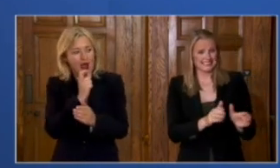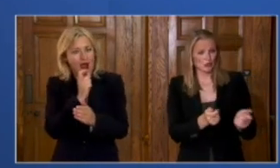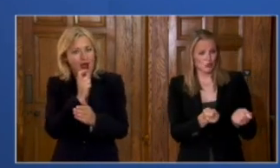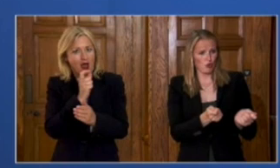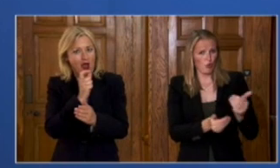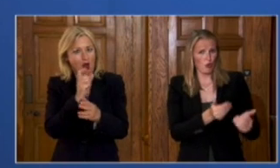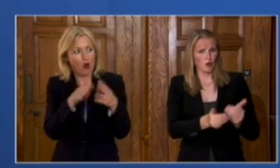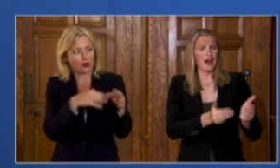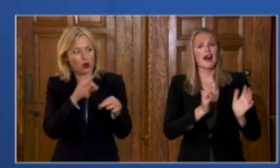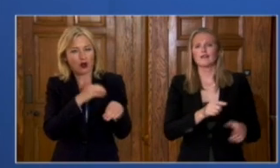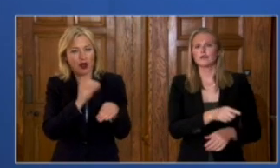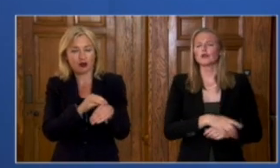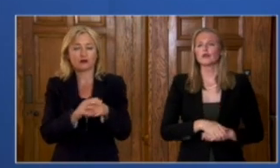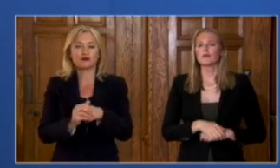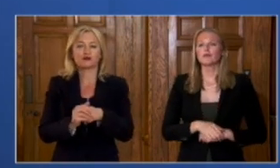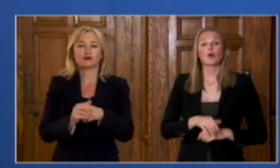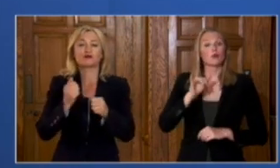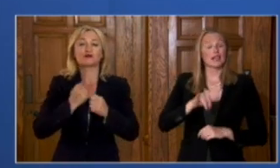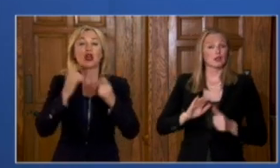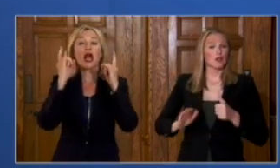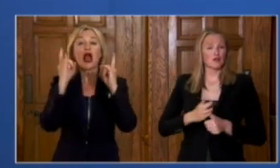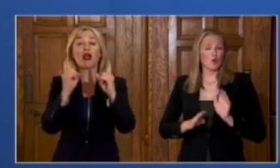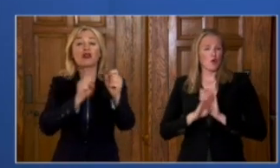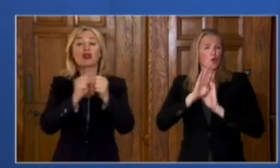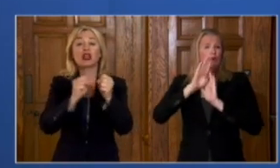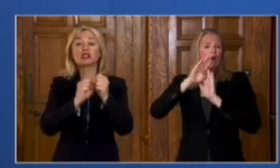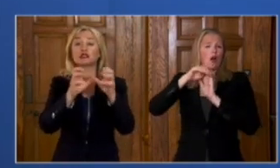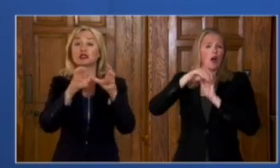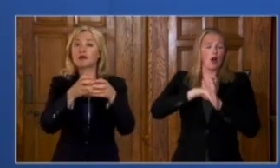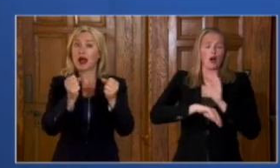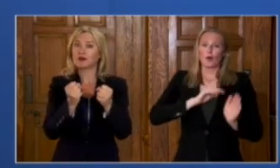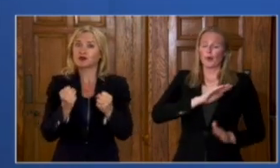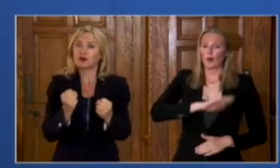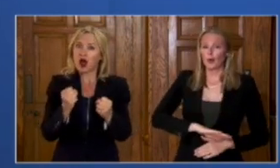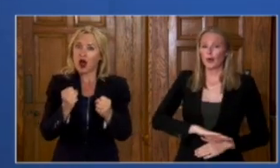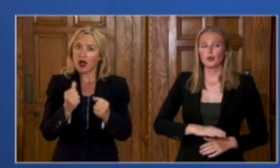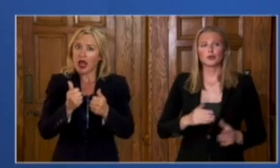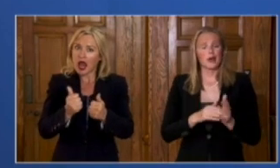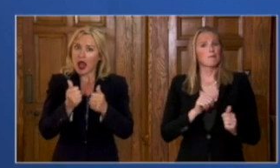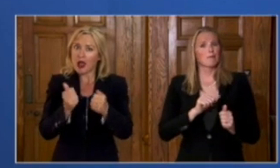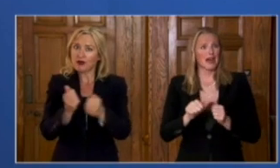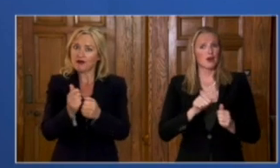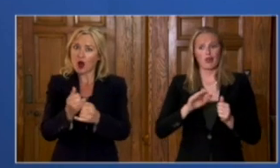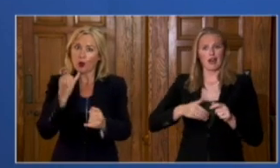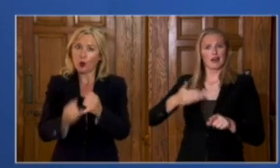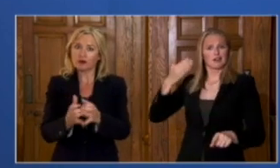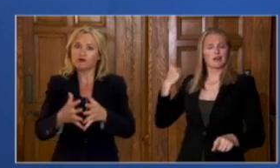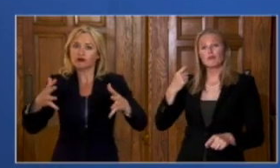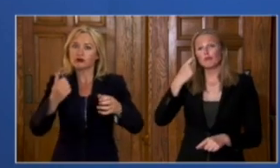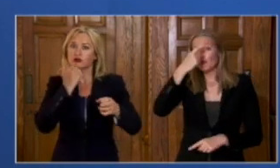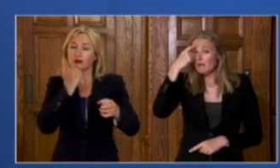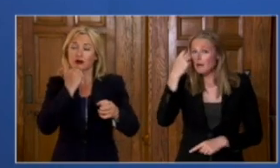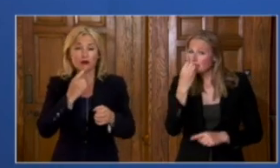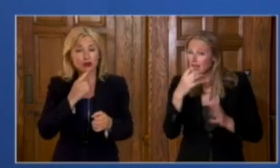our health service has weathered the initial storm and we are in a much better place today, we should never forget that less than 10 weeks ago,